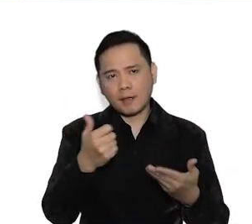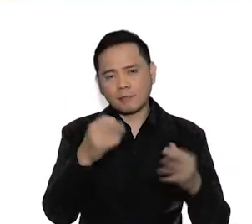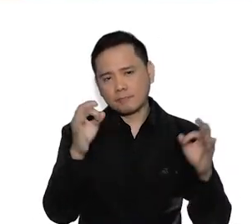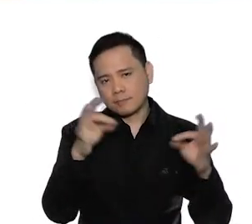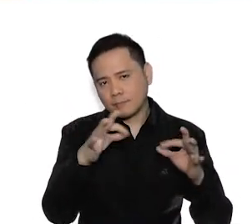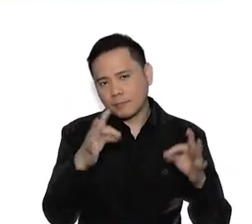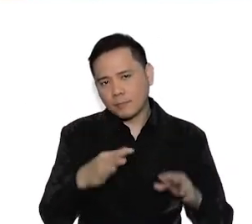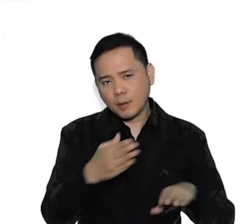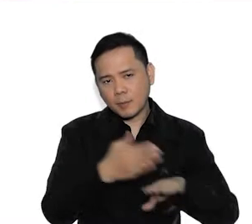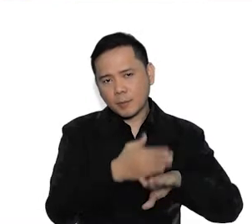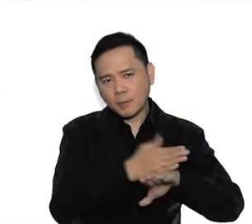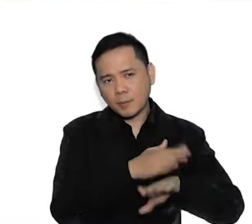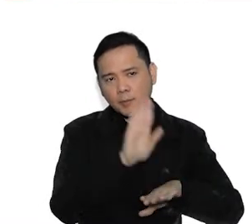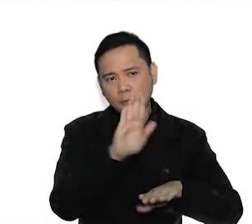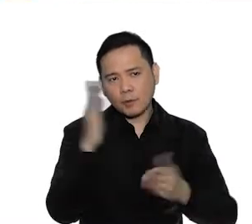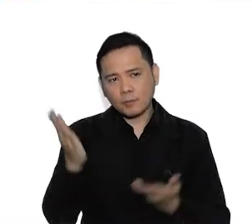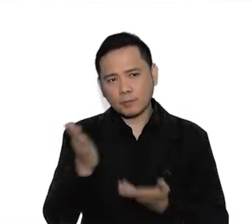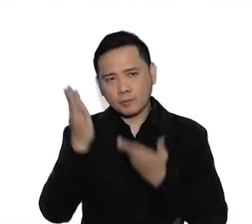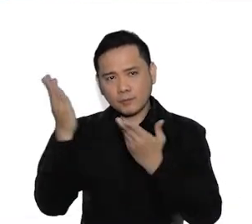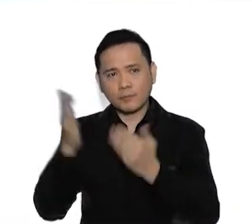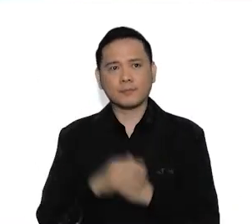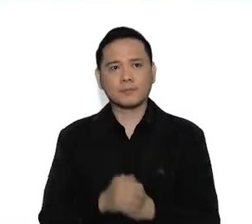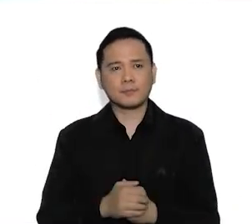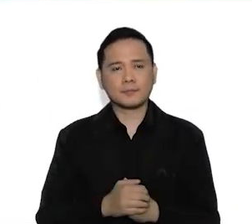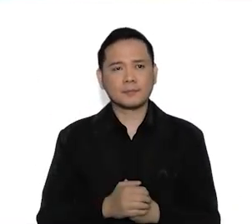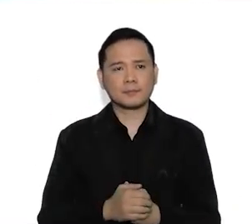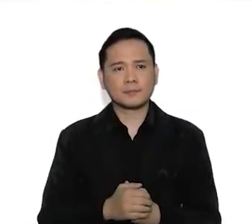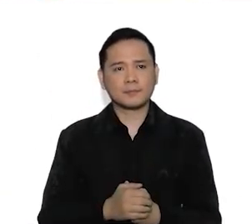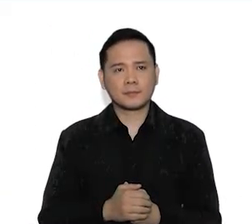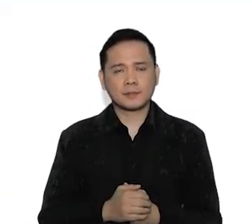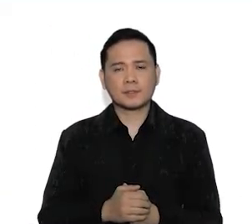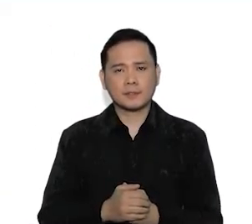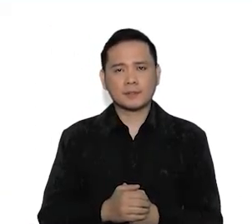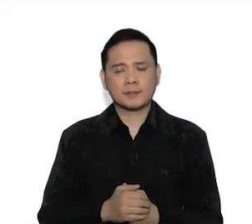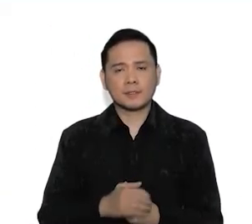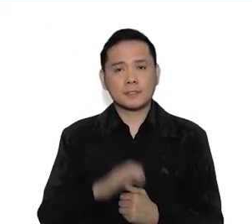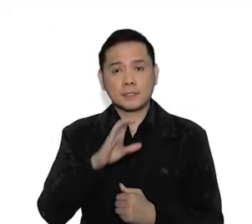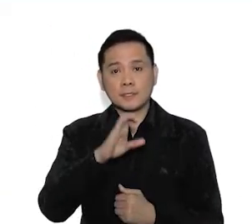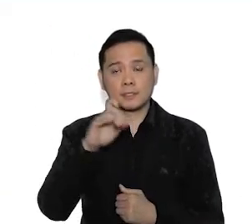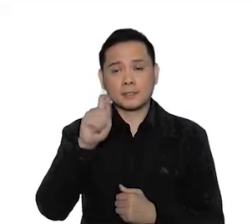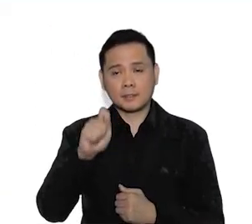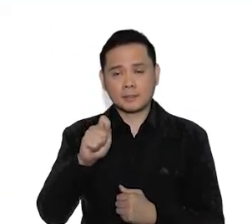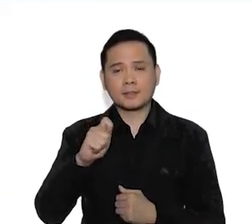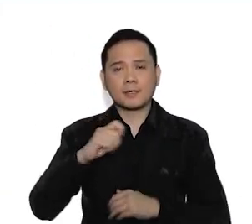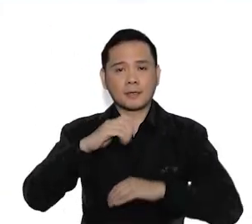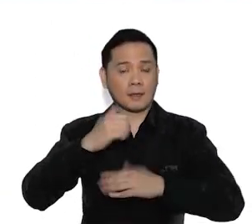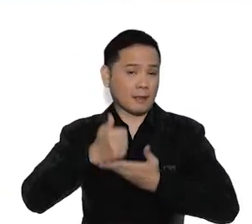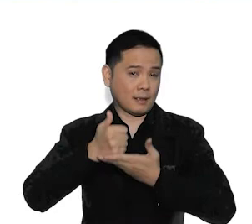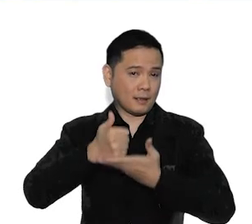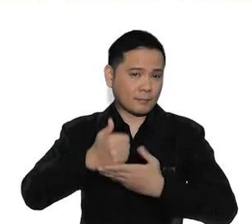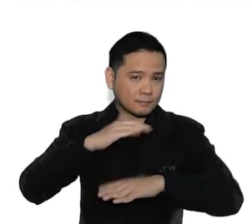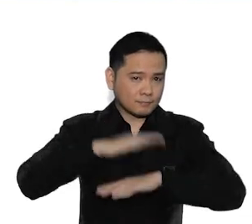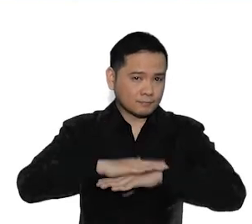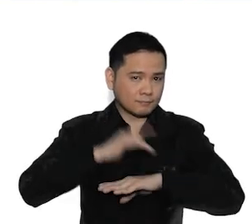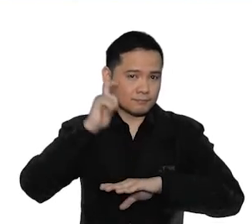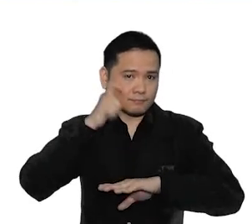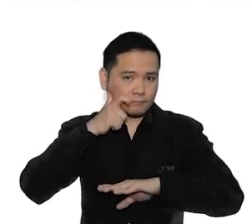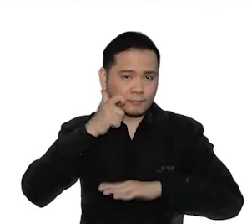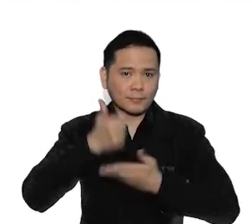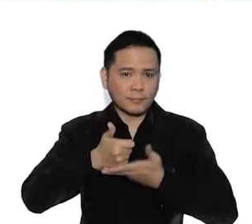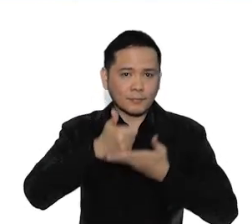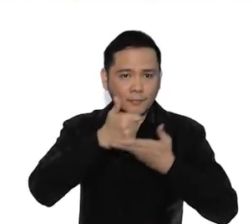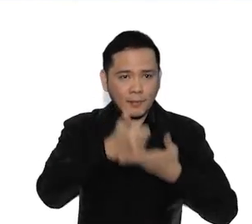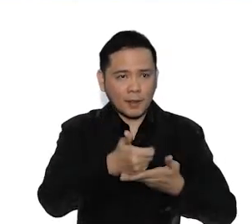standby to help improve your submissions. Under CCC, the CCET Help Desk